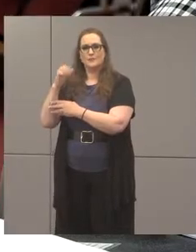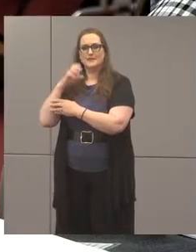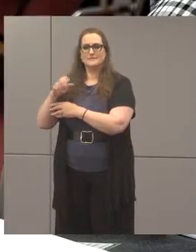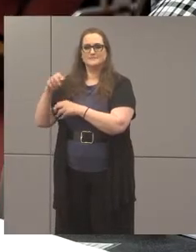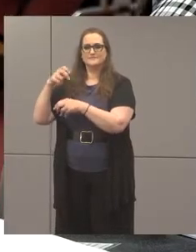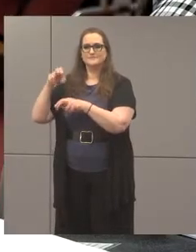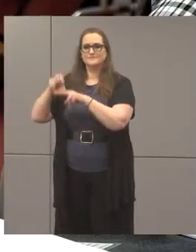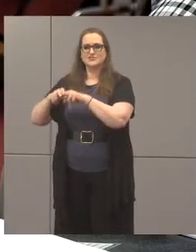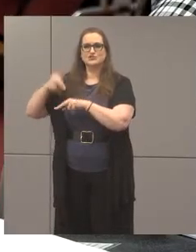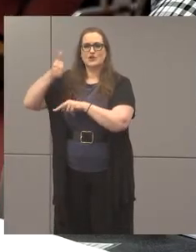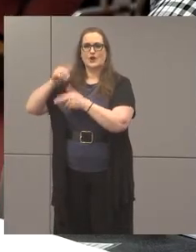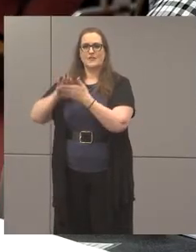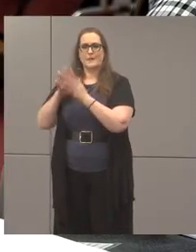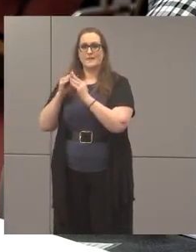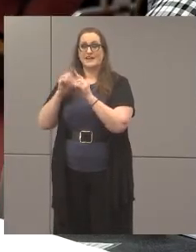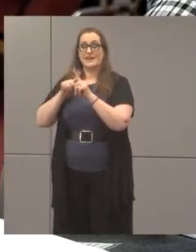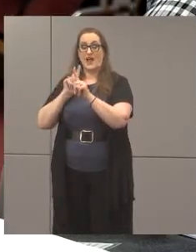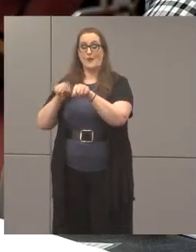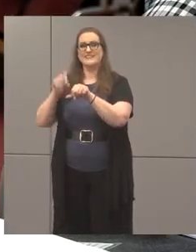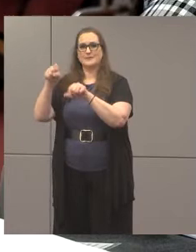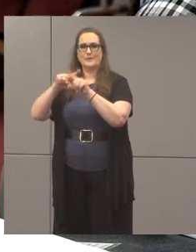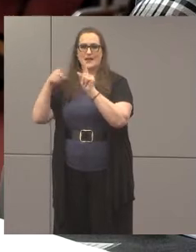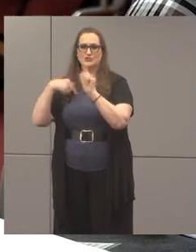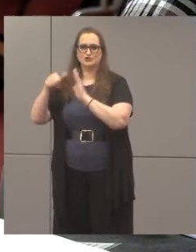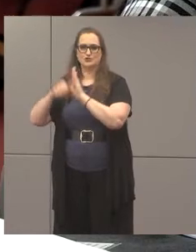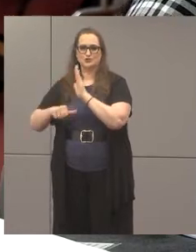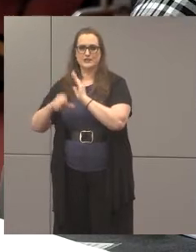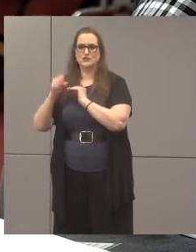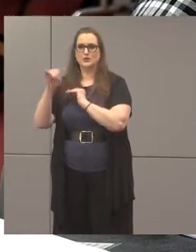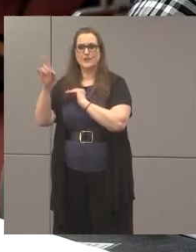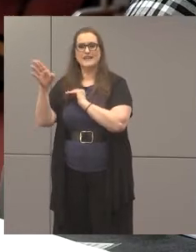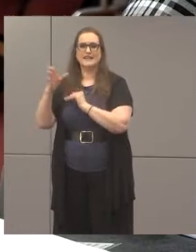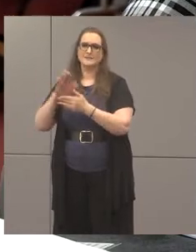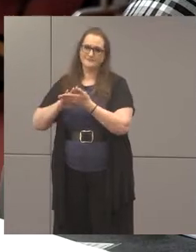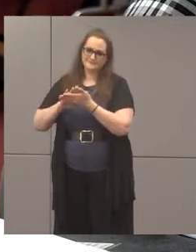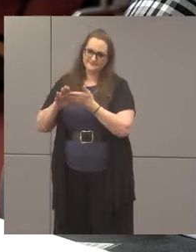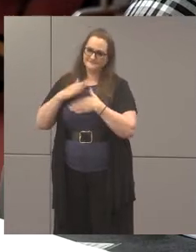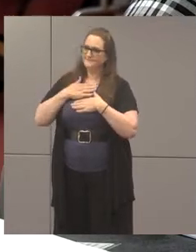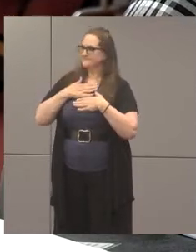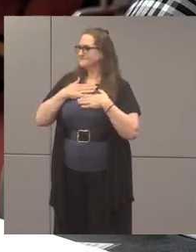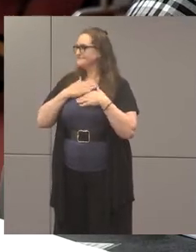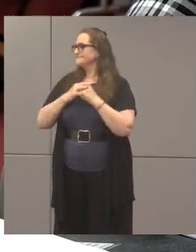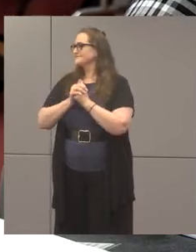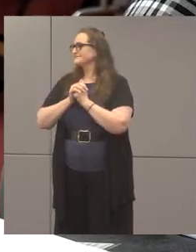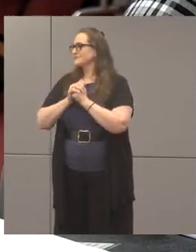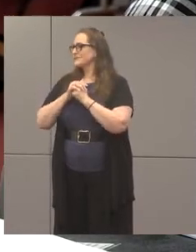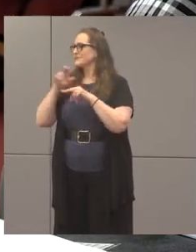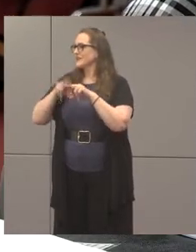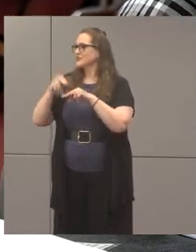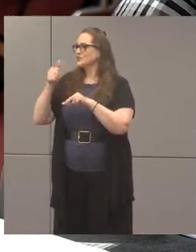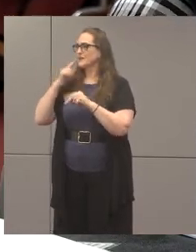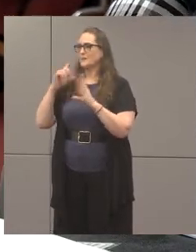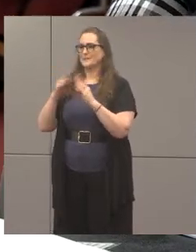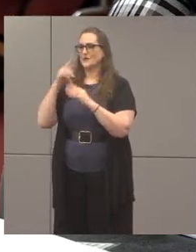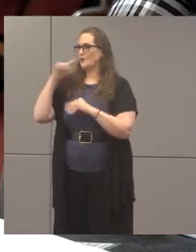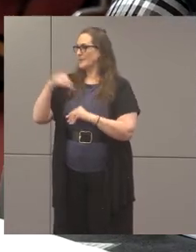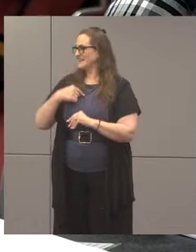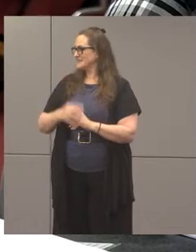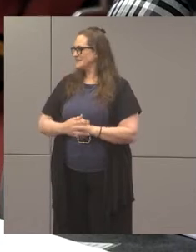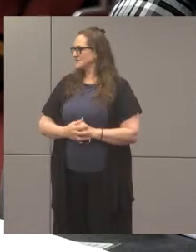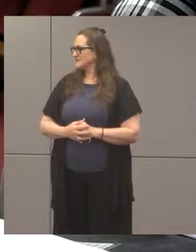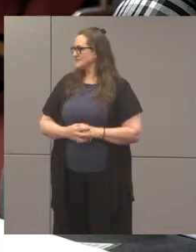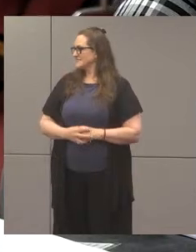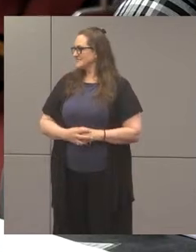attend, but I had surgery. And so he graciously chair that meeting for me. Put your thing